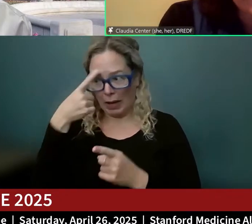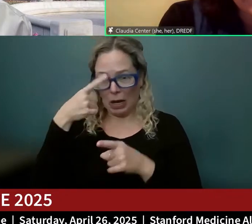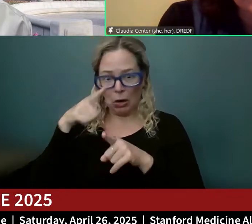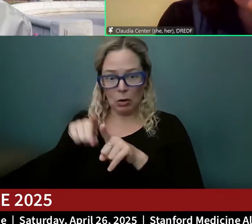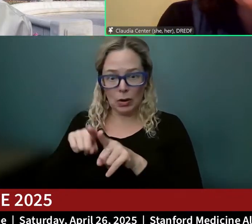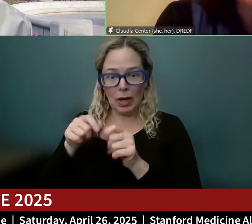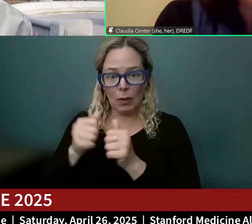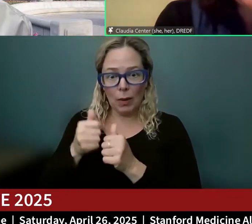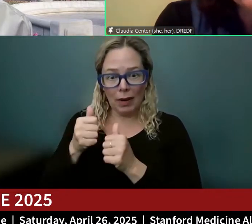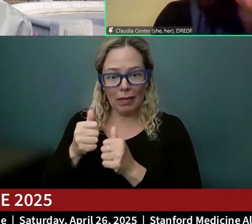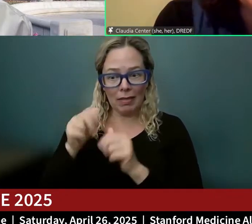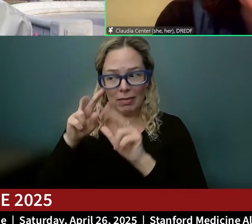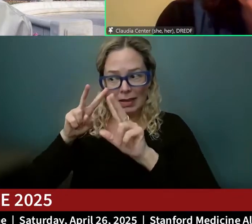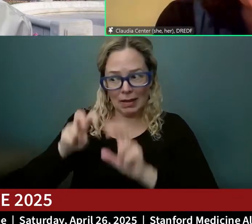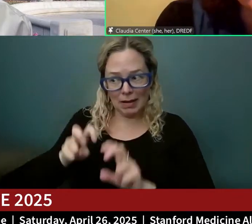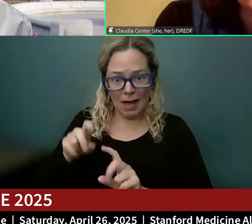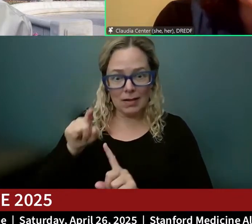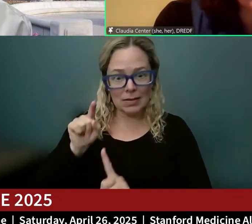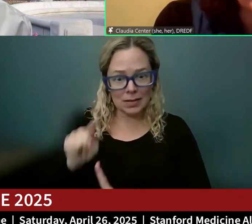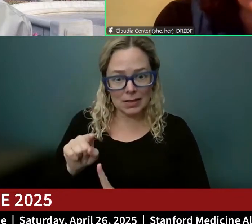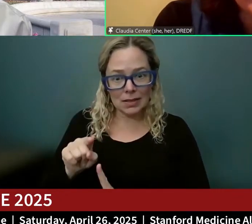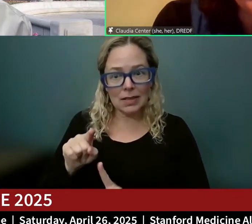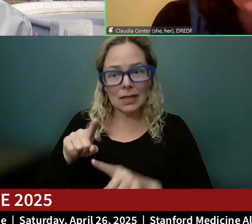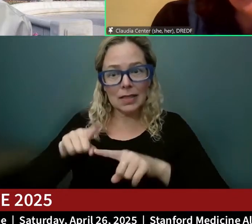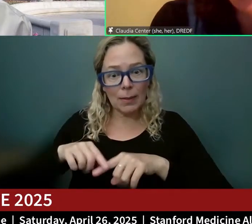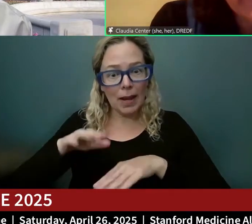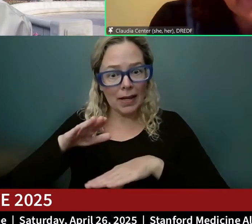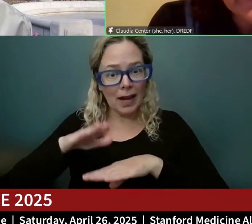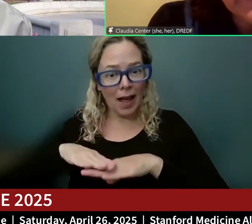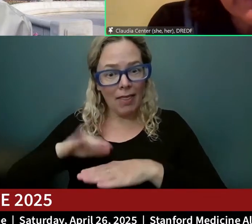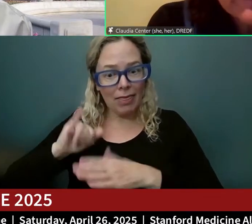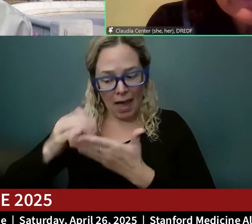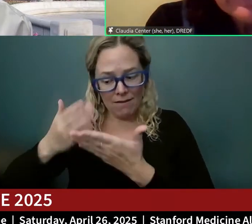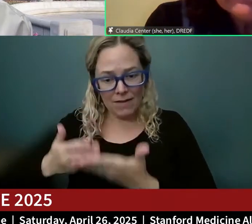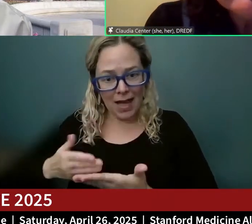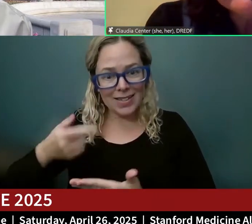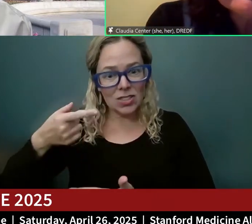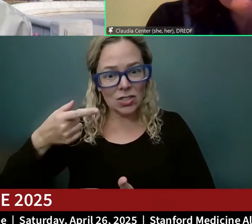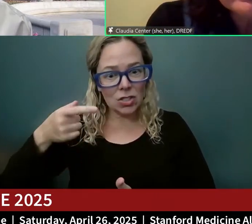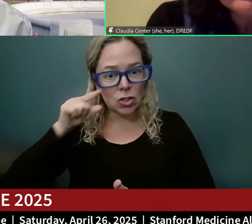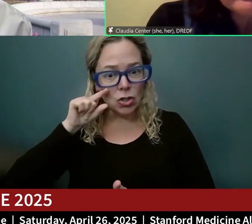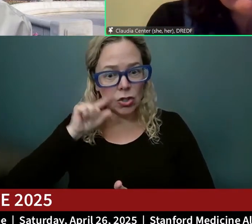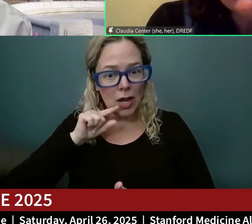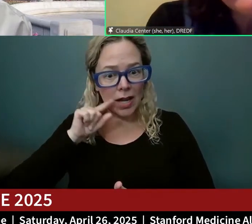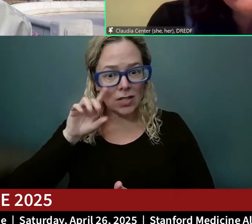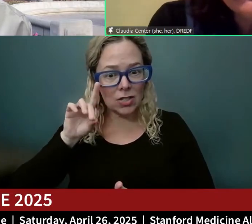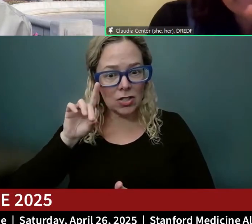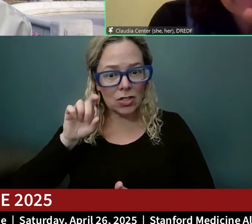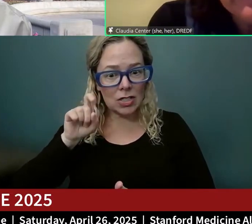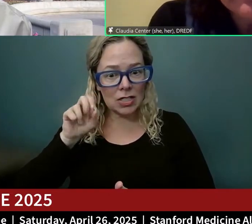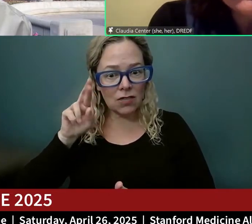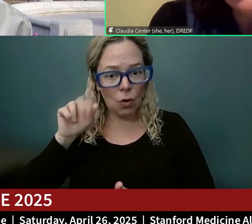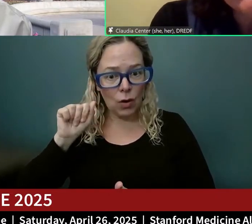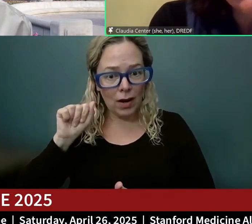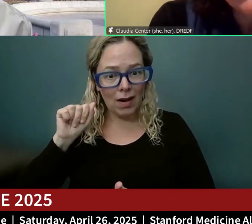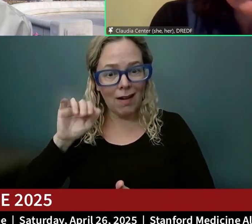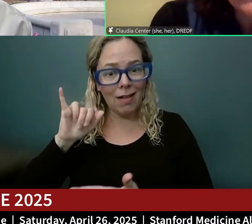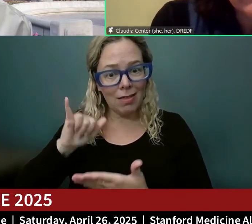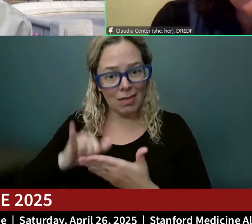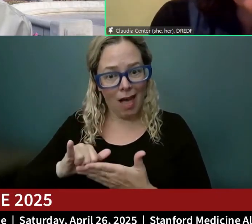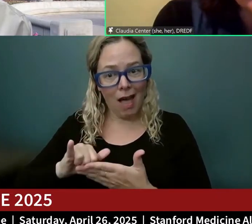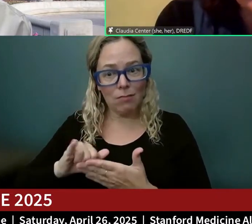depending on the facts, gender dysphoria may be a disability. And so the 17 states